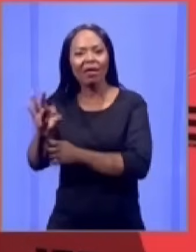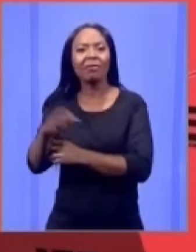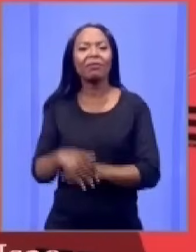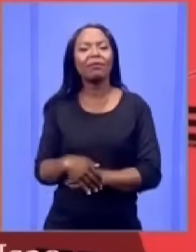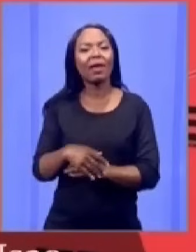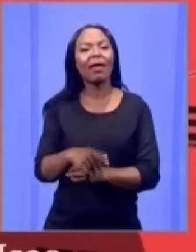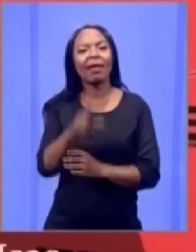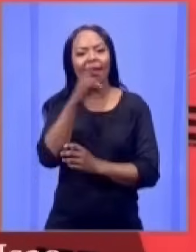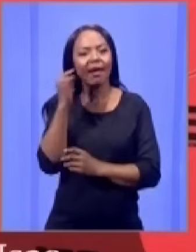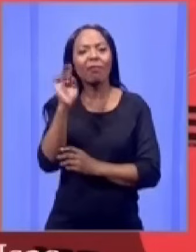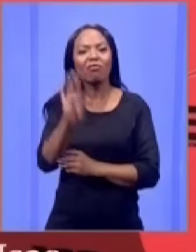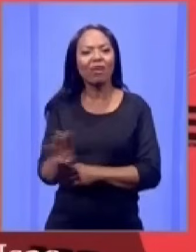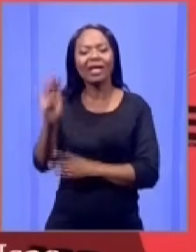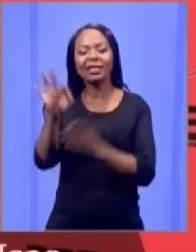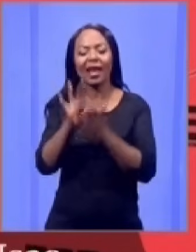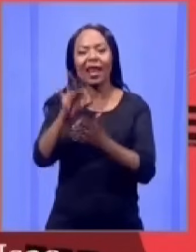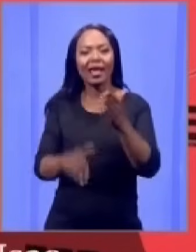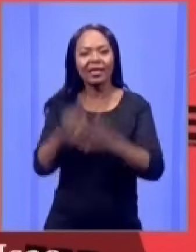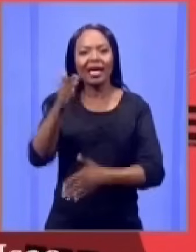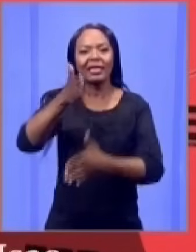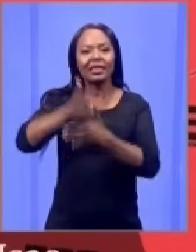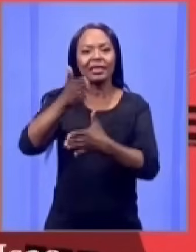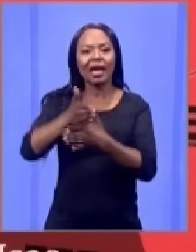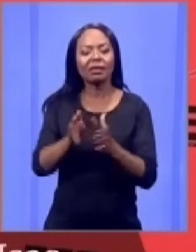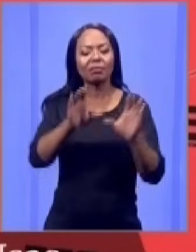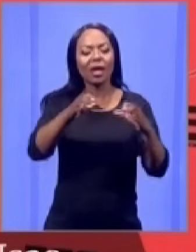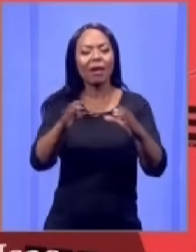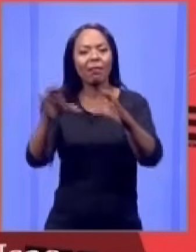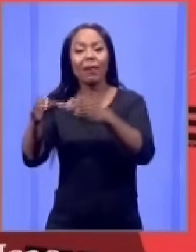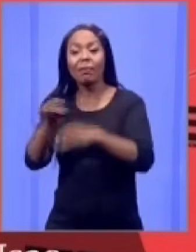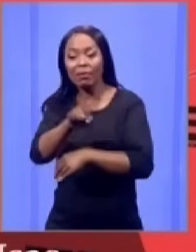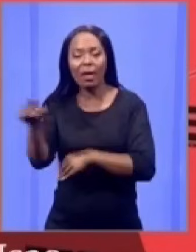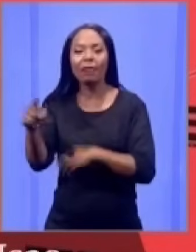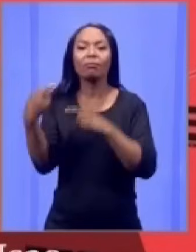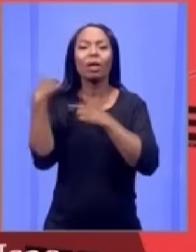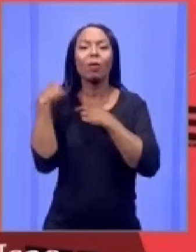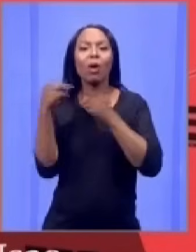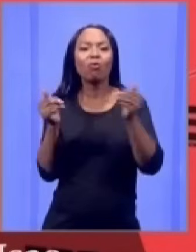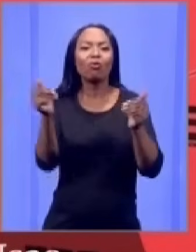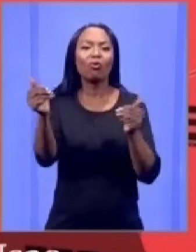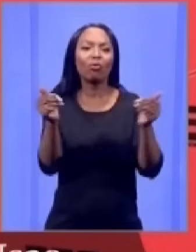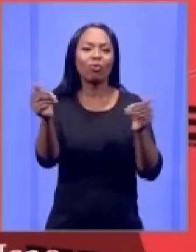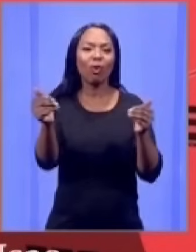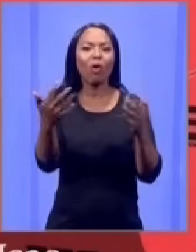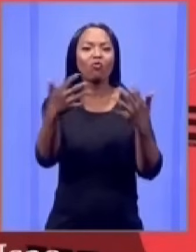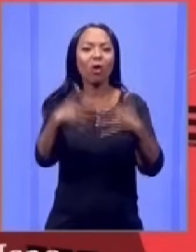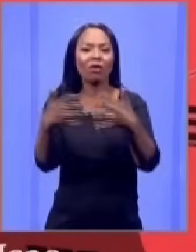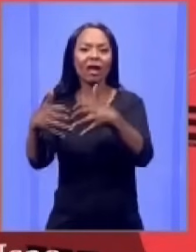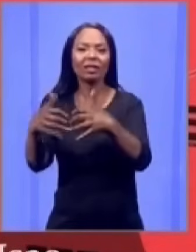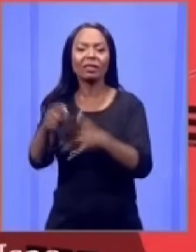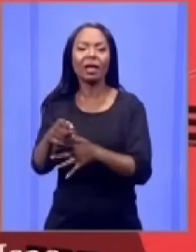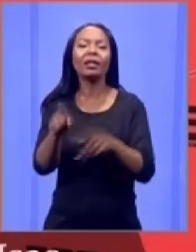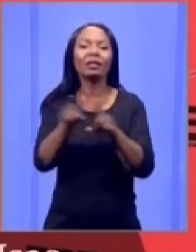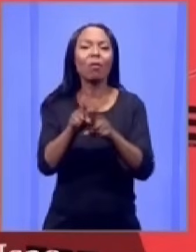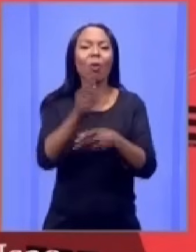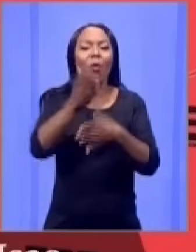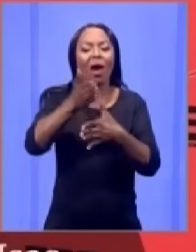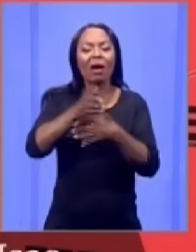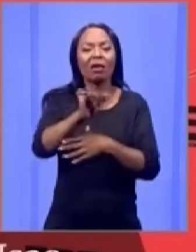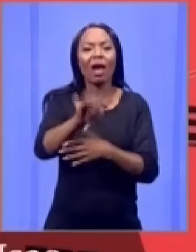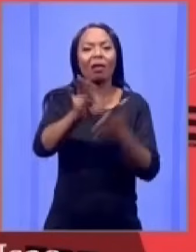the branch elections task forces, which are responsible for coordination and doing work of elections at